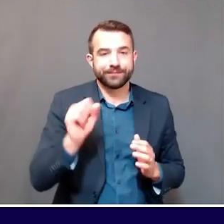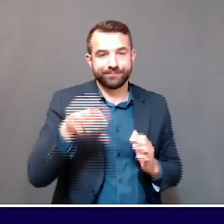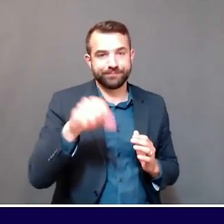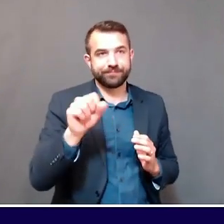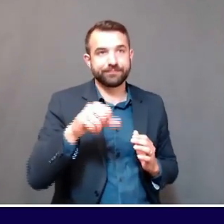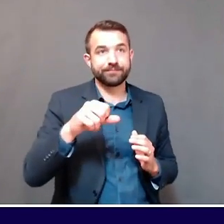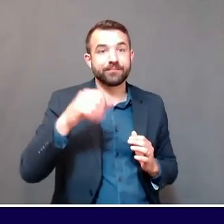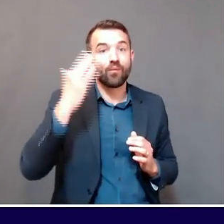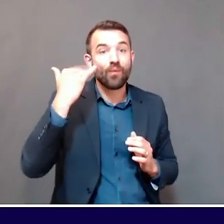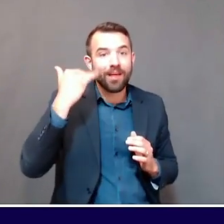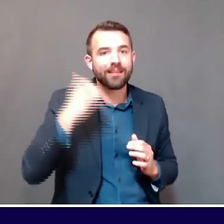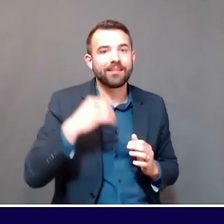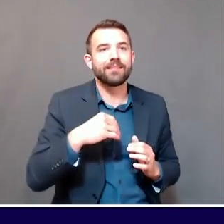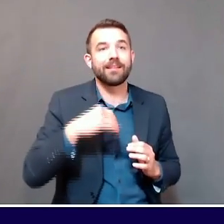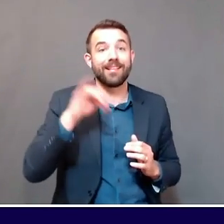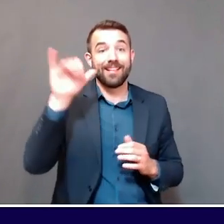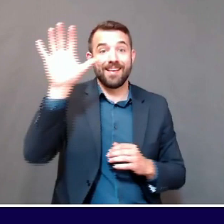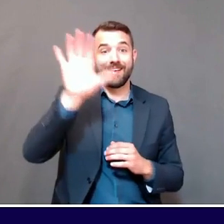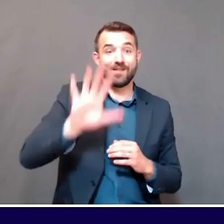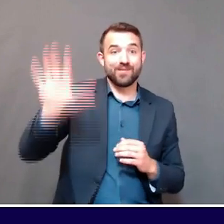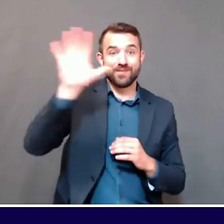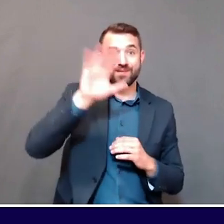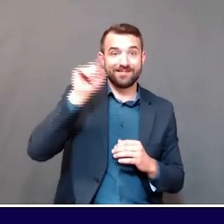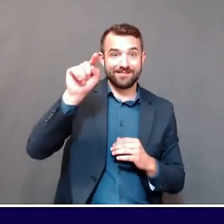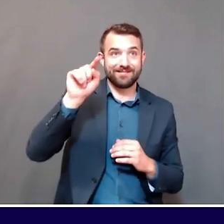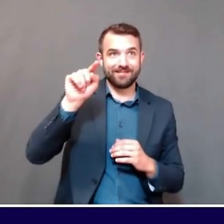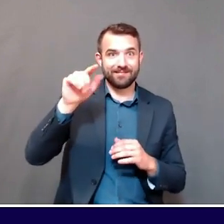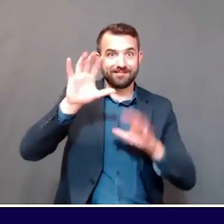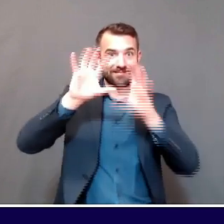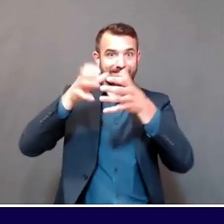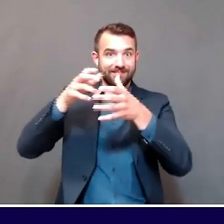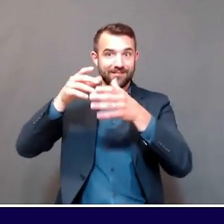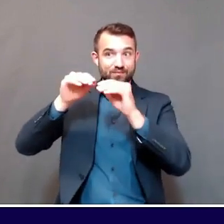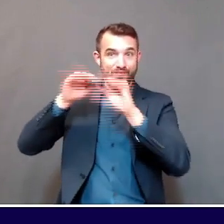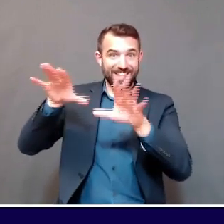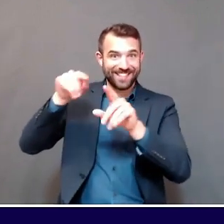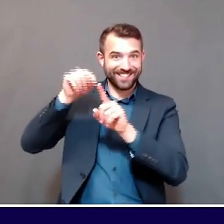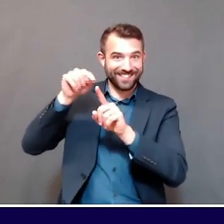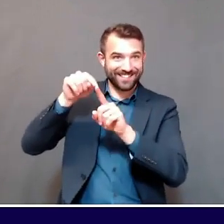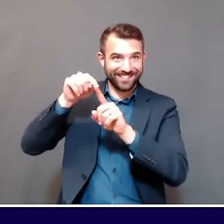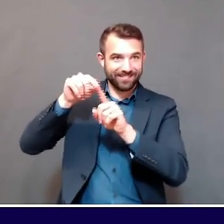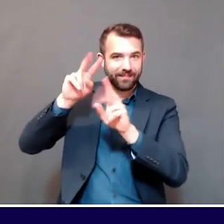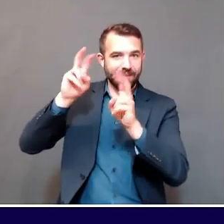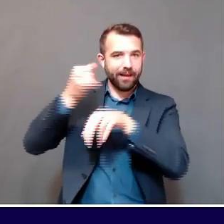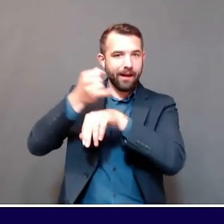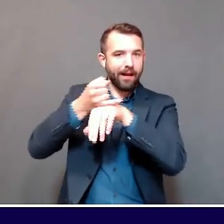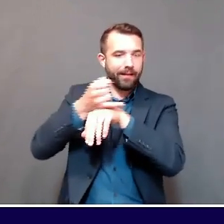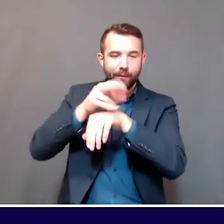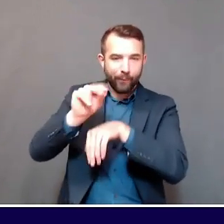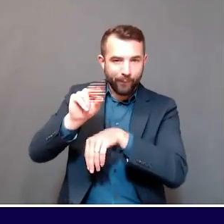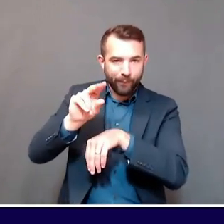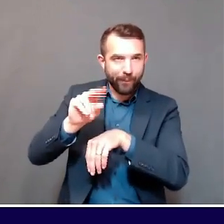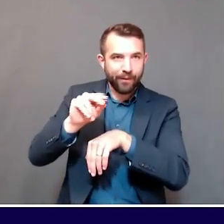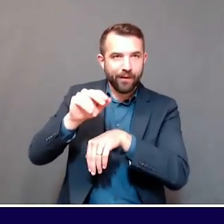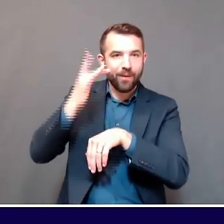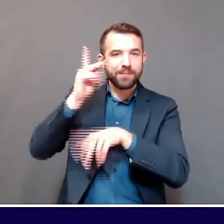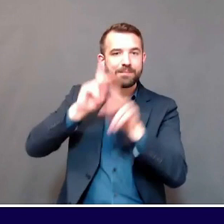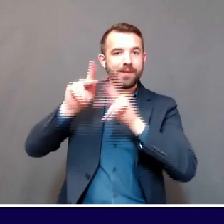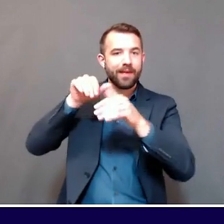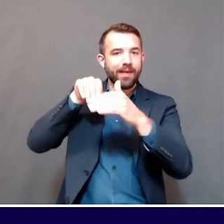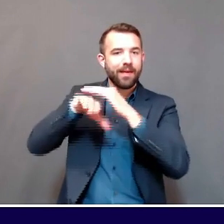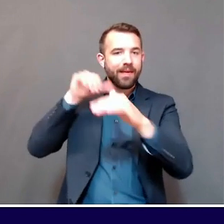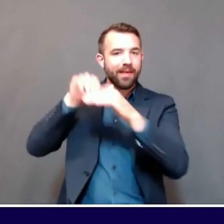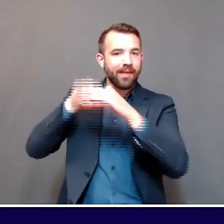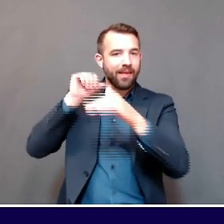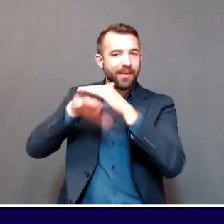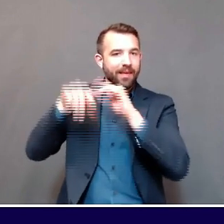counties. Outbreaks occur in areas where people are coming in and going across the county, across multiple counties. And